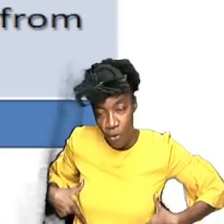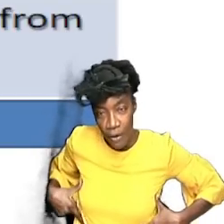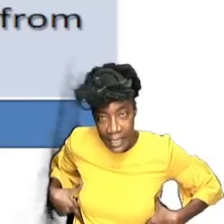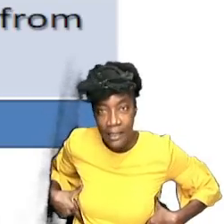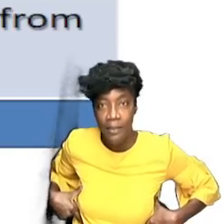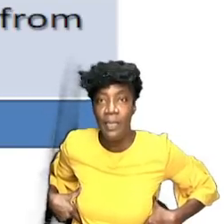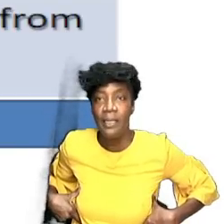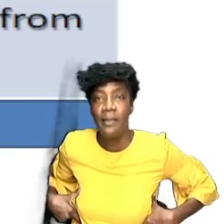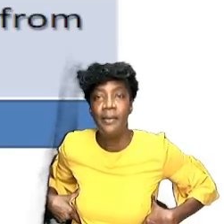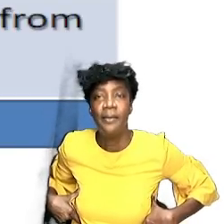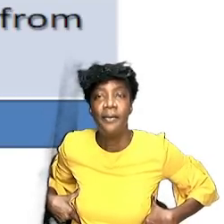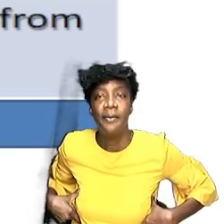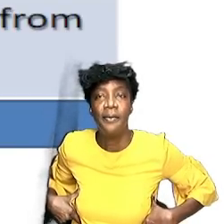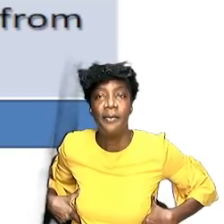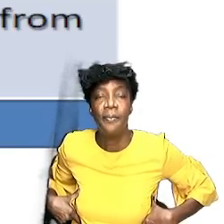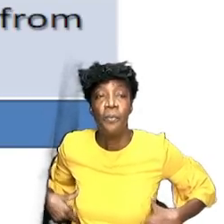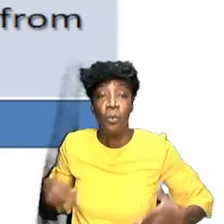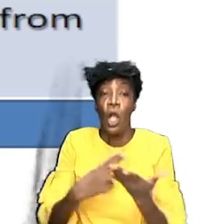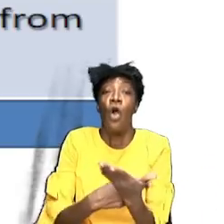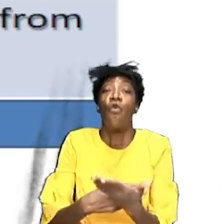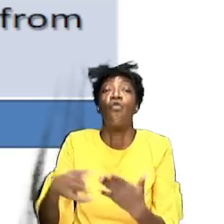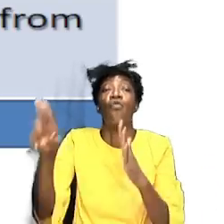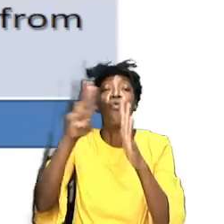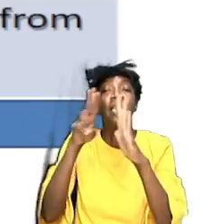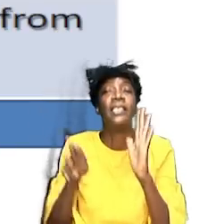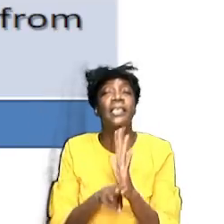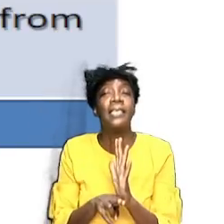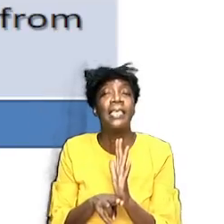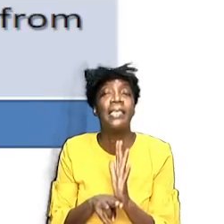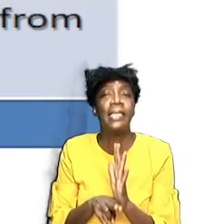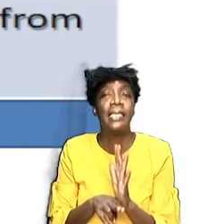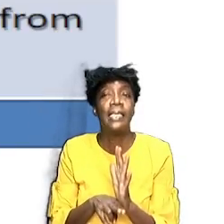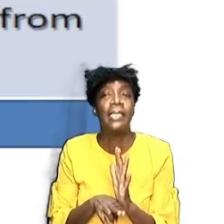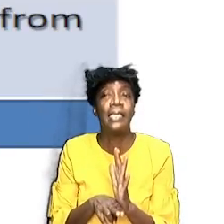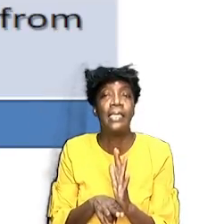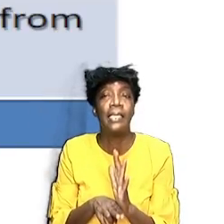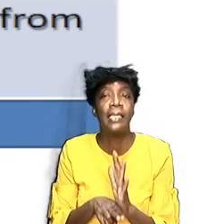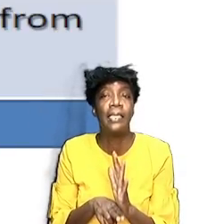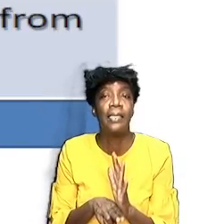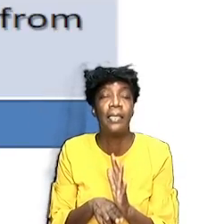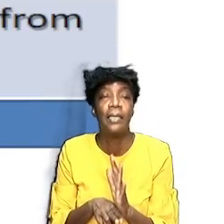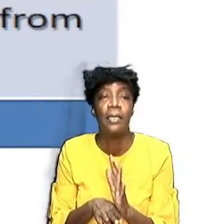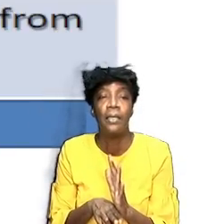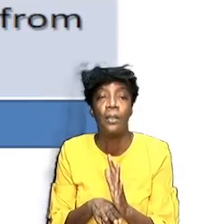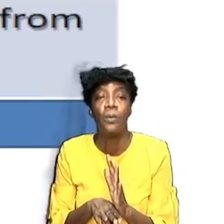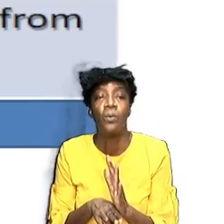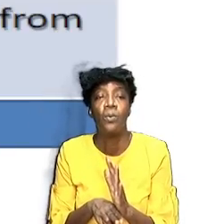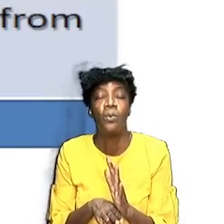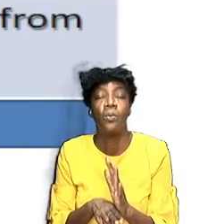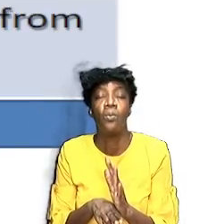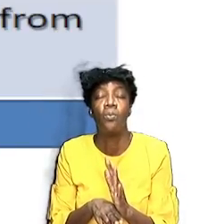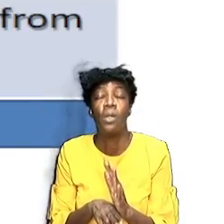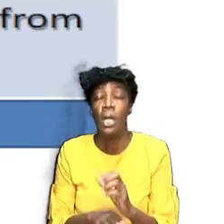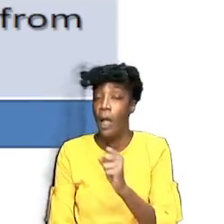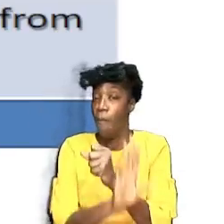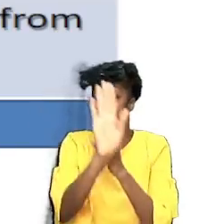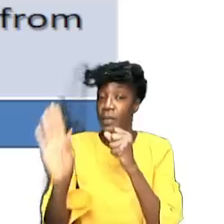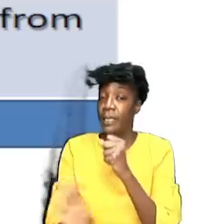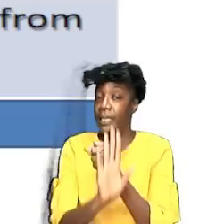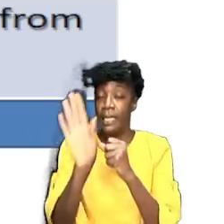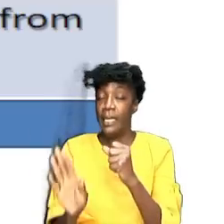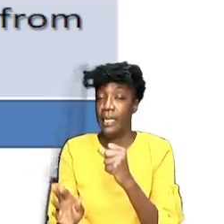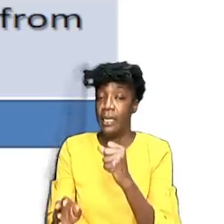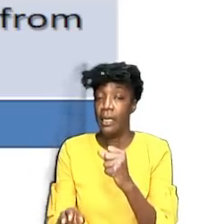and having on the breastplate of righteousness. Amen. And the righteousness, which is the breastplate, protects us